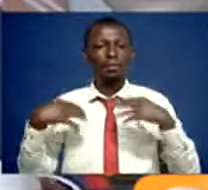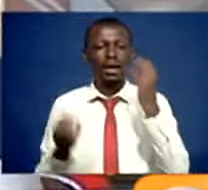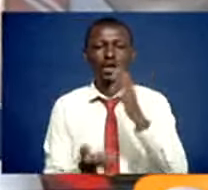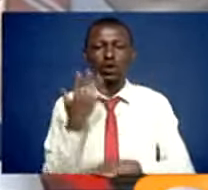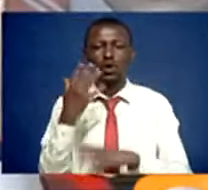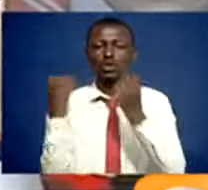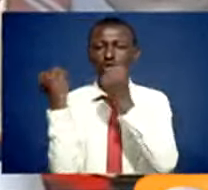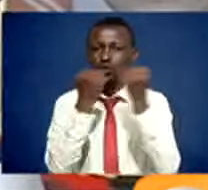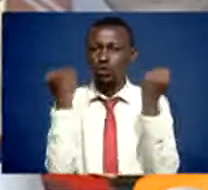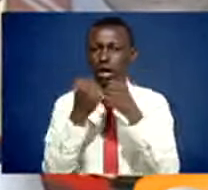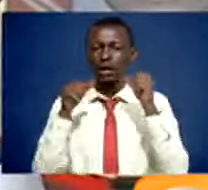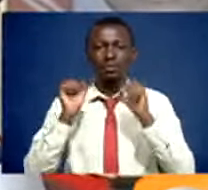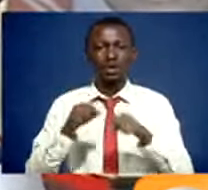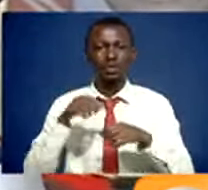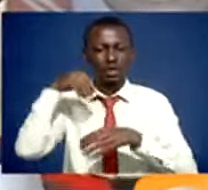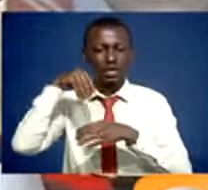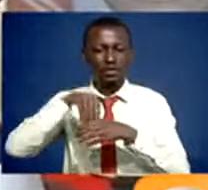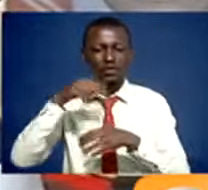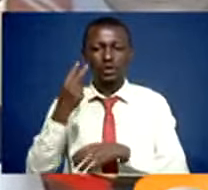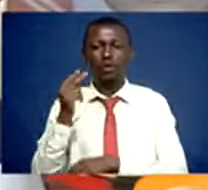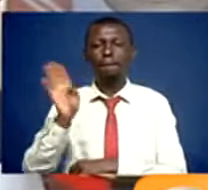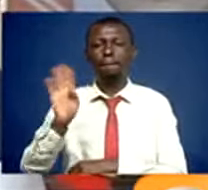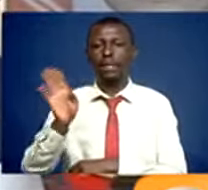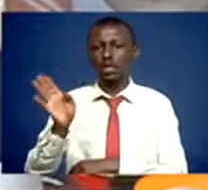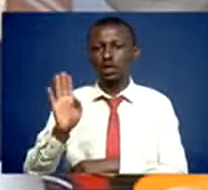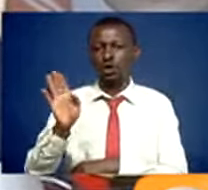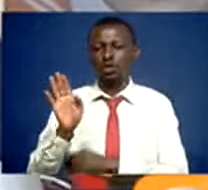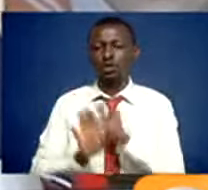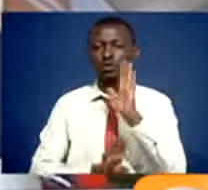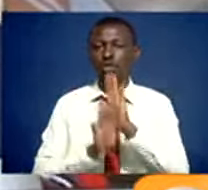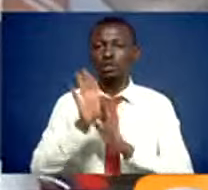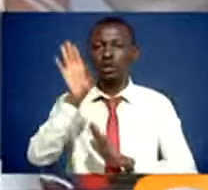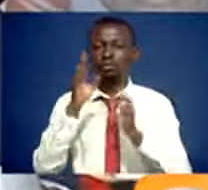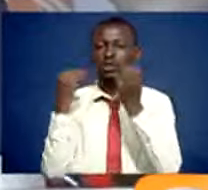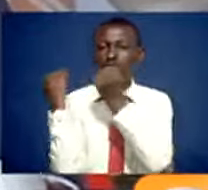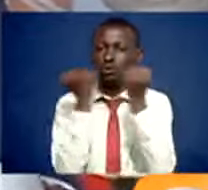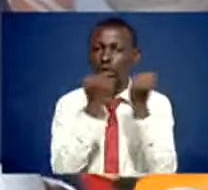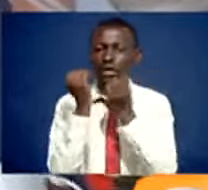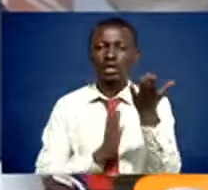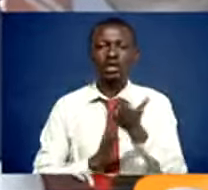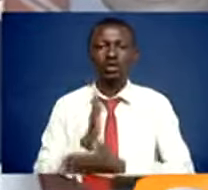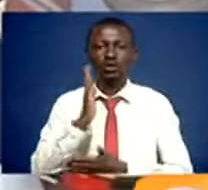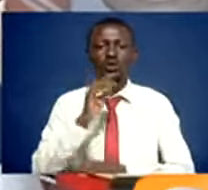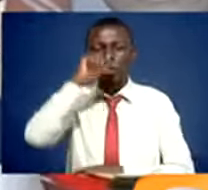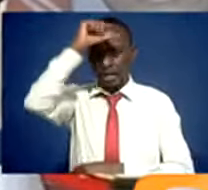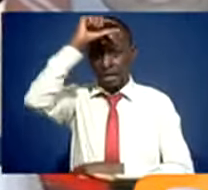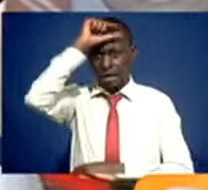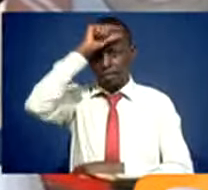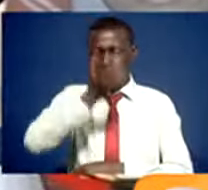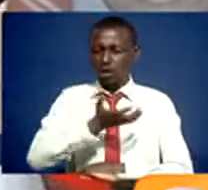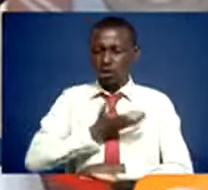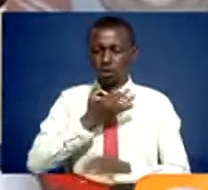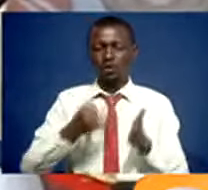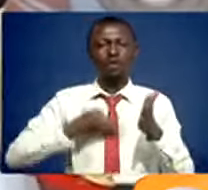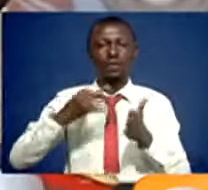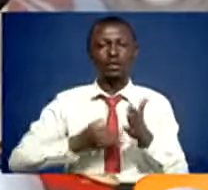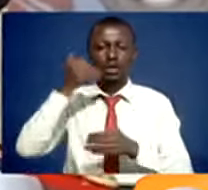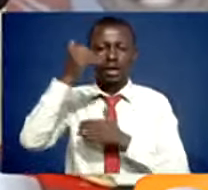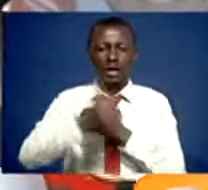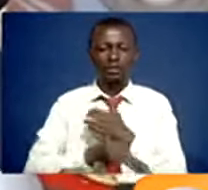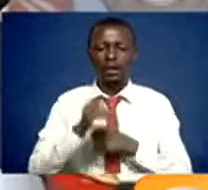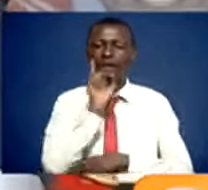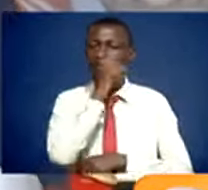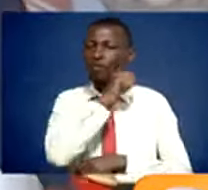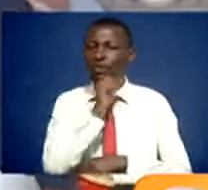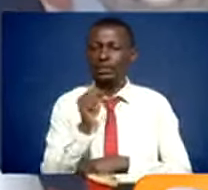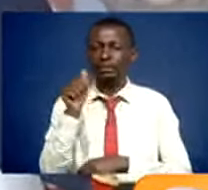to invest 2 billion shillings into sugarcane development through state-owned mills, after leasing is completed,